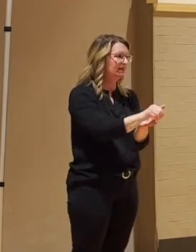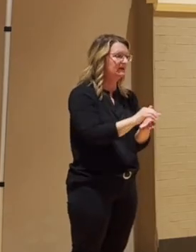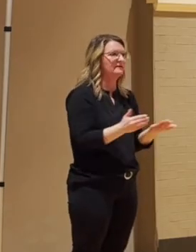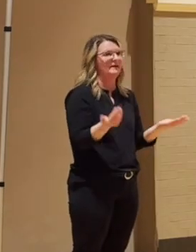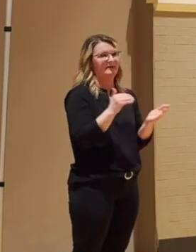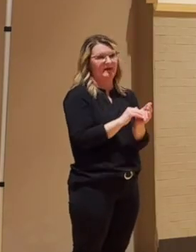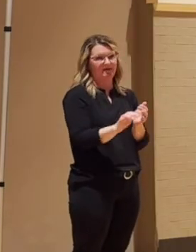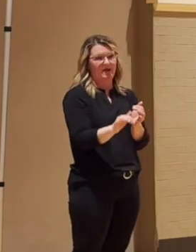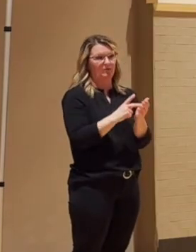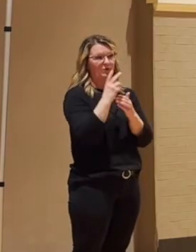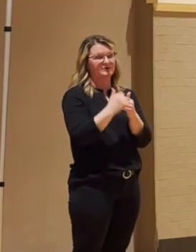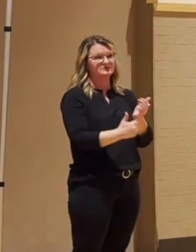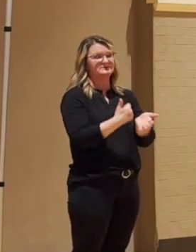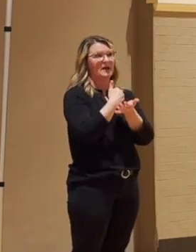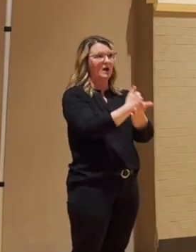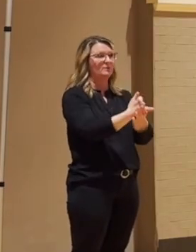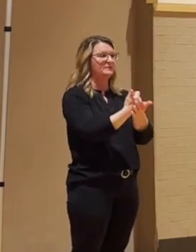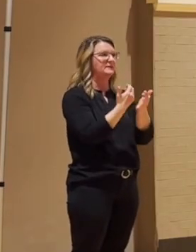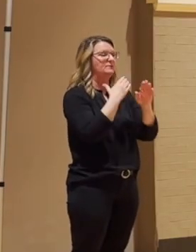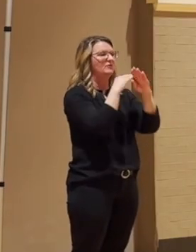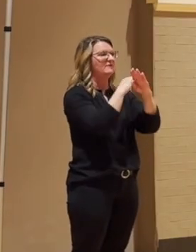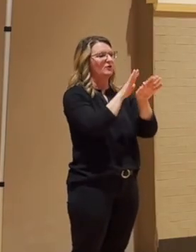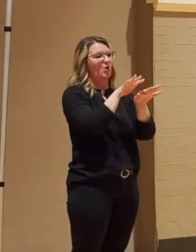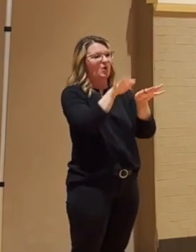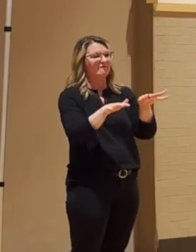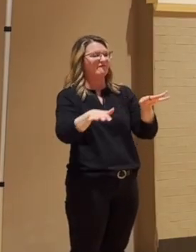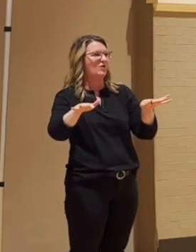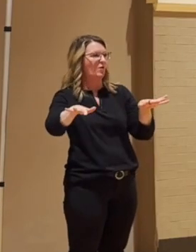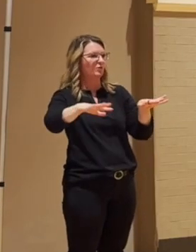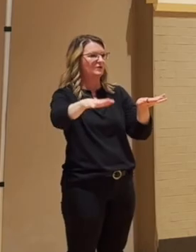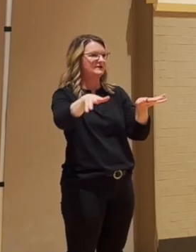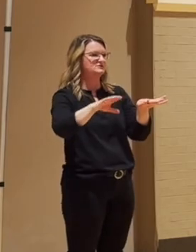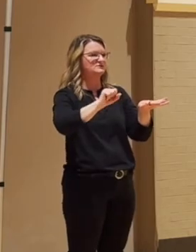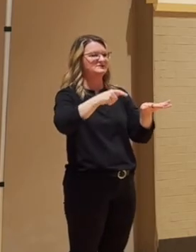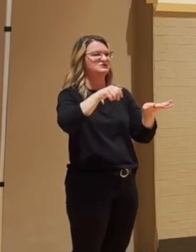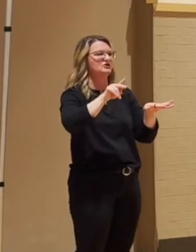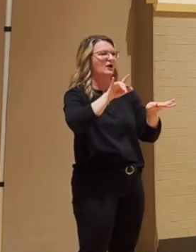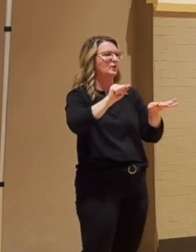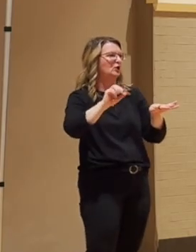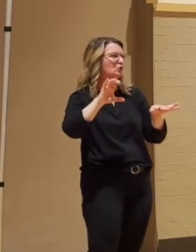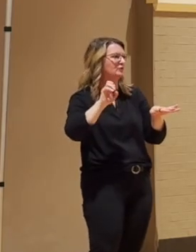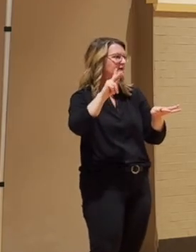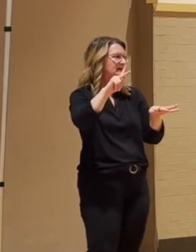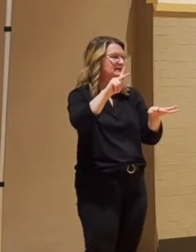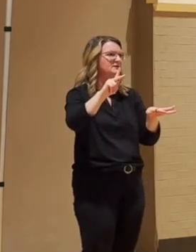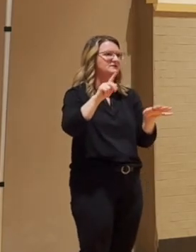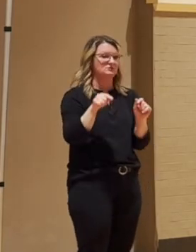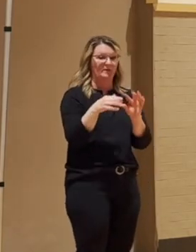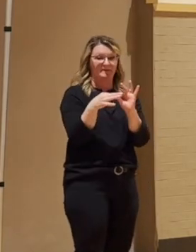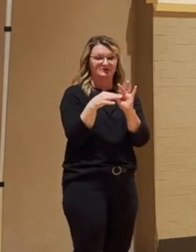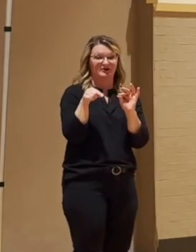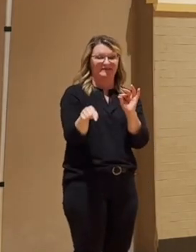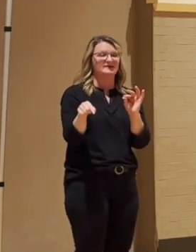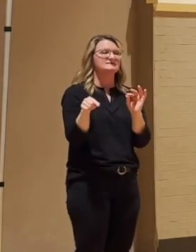the project is helping prevent overflows into the Kajakora Creek. As I mentioned, this project is under